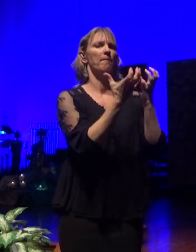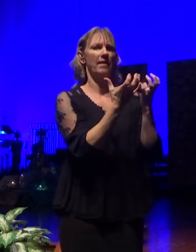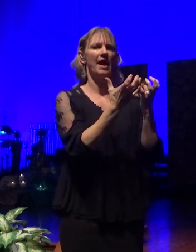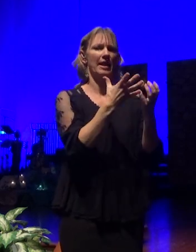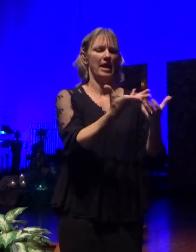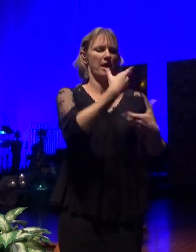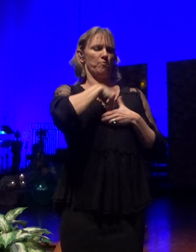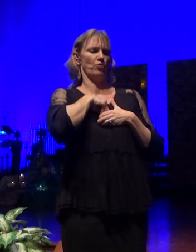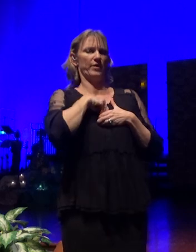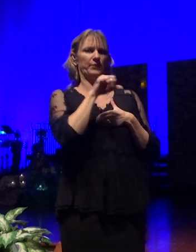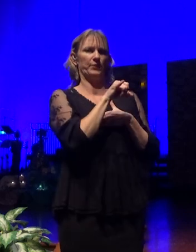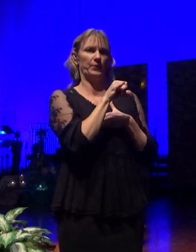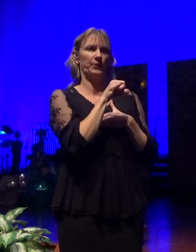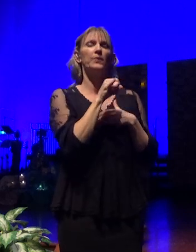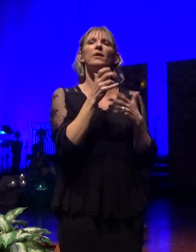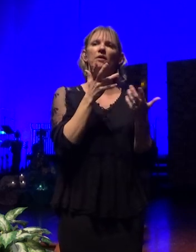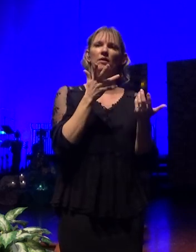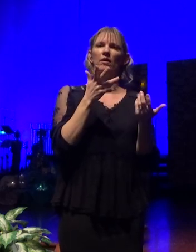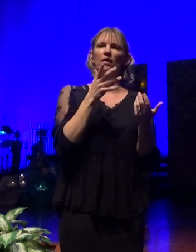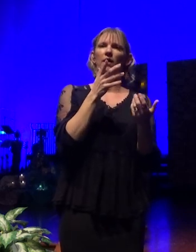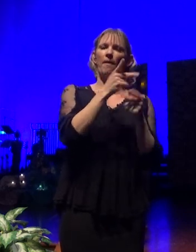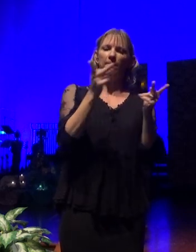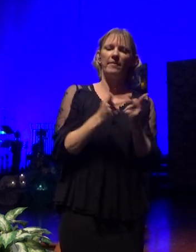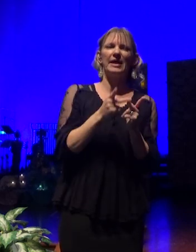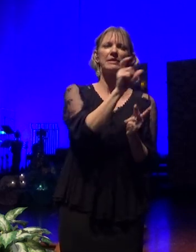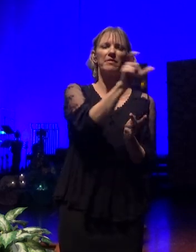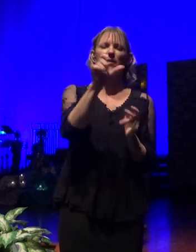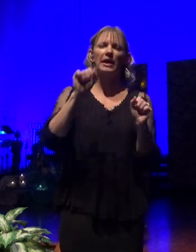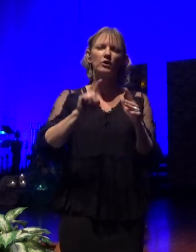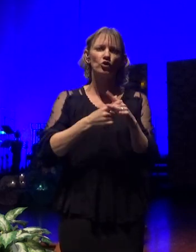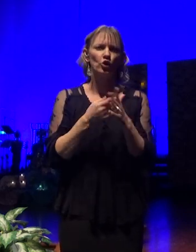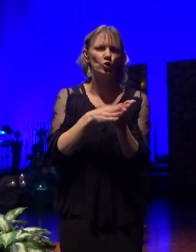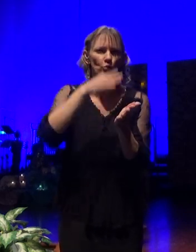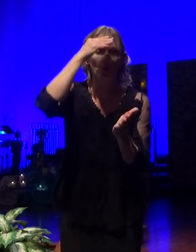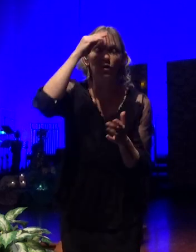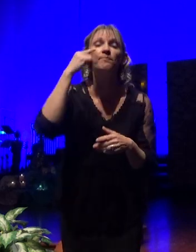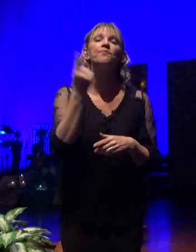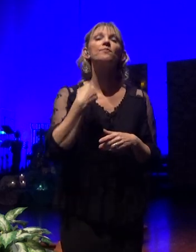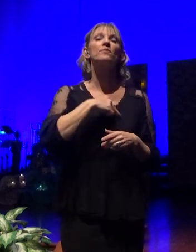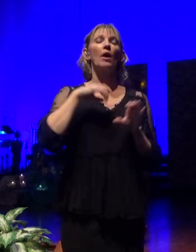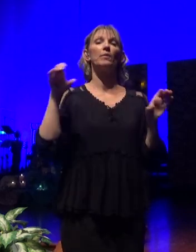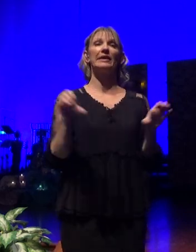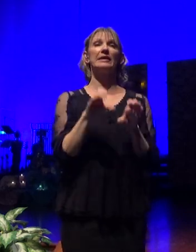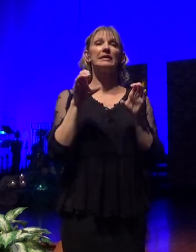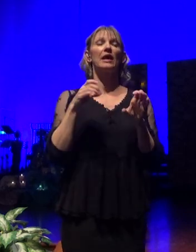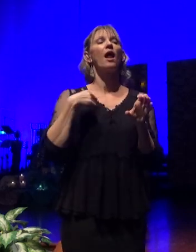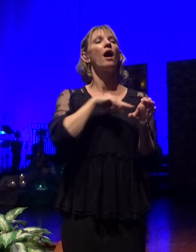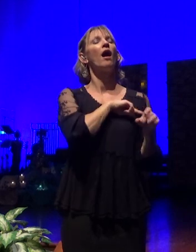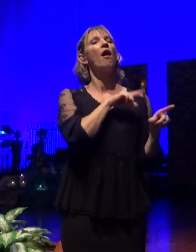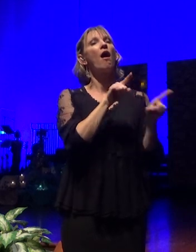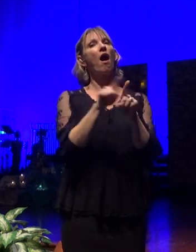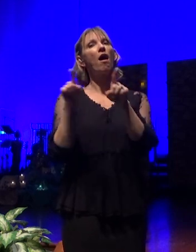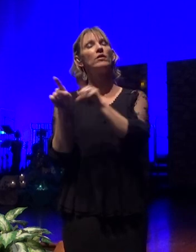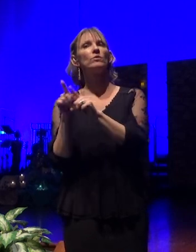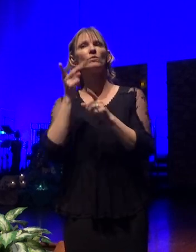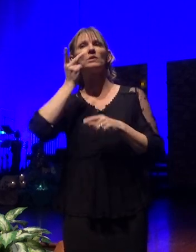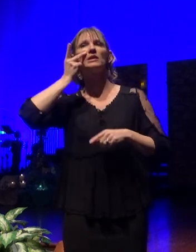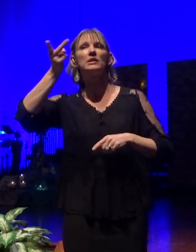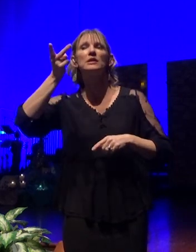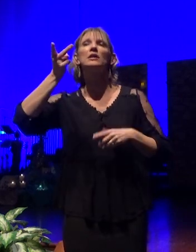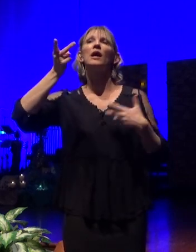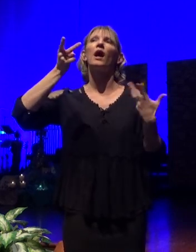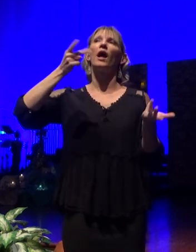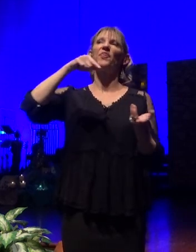one of the places that people can begin to learn this. So one thing that we did is we also see that this is like